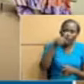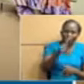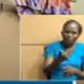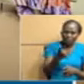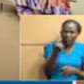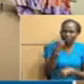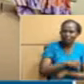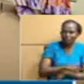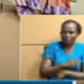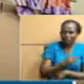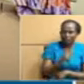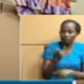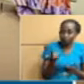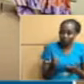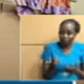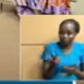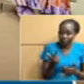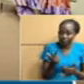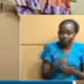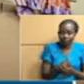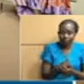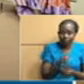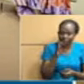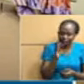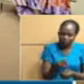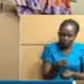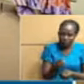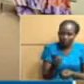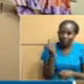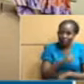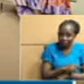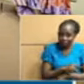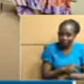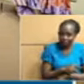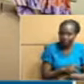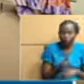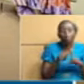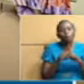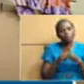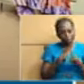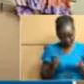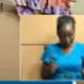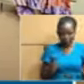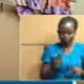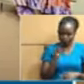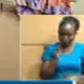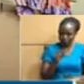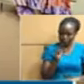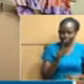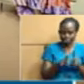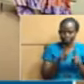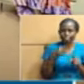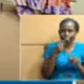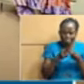today at today's exchange rate, 7,000, maybe 8,000 shillings a day. But that bulk of people who will fall off the